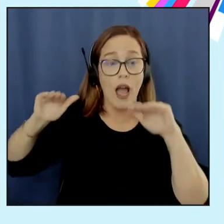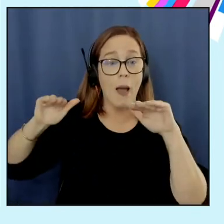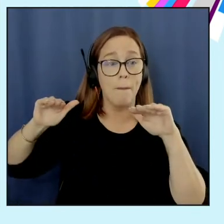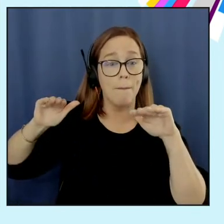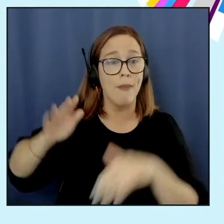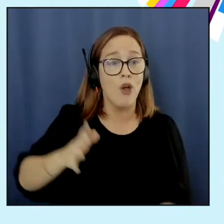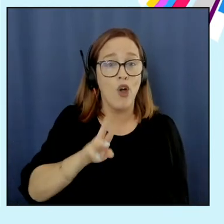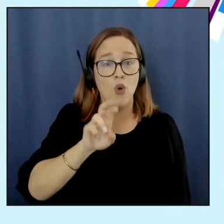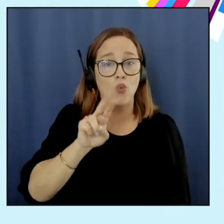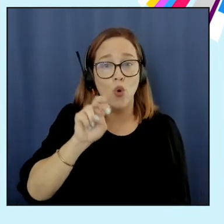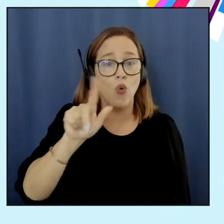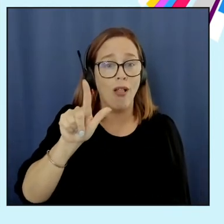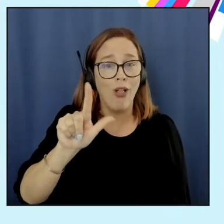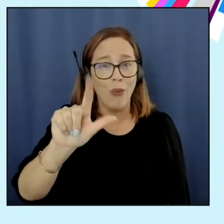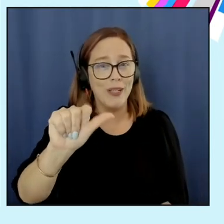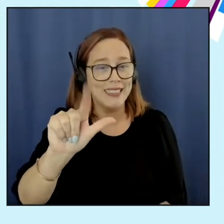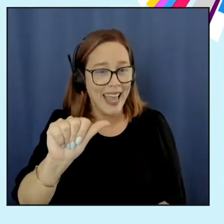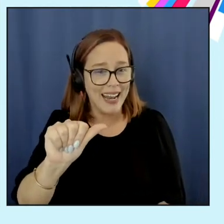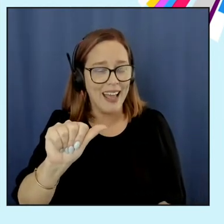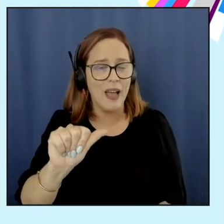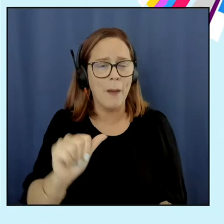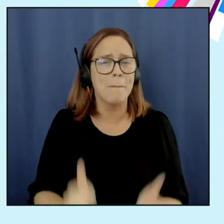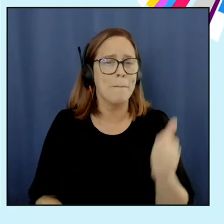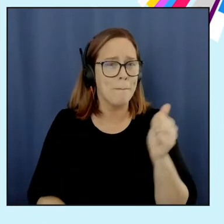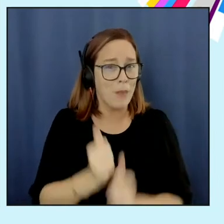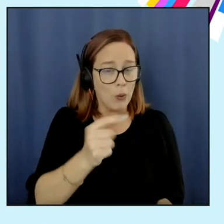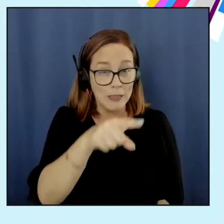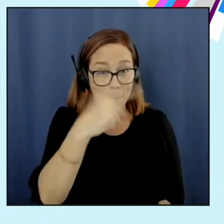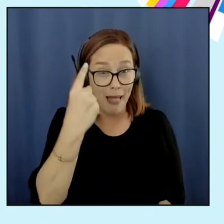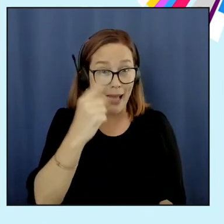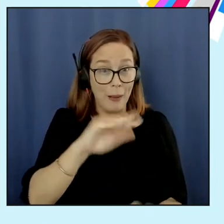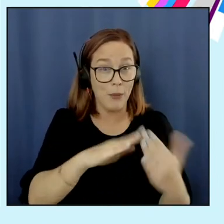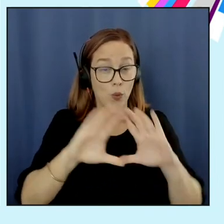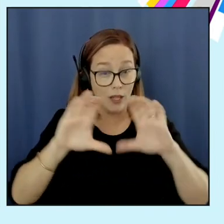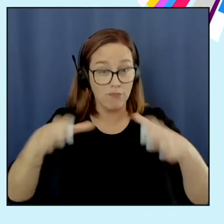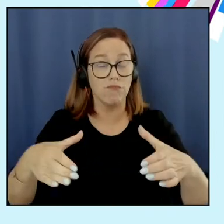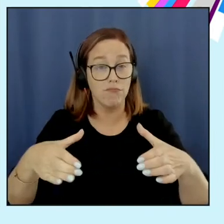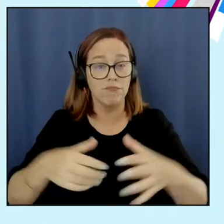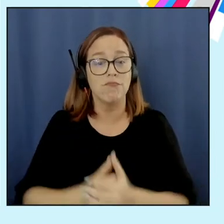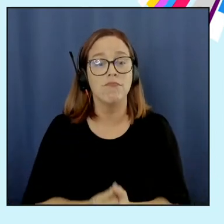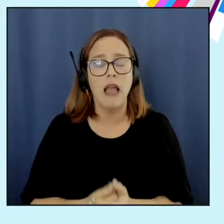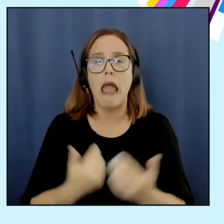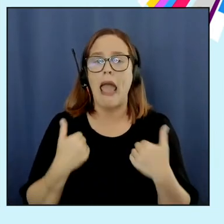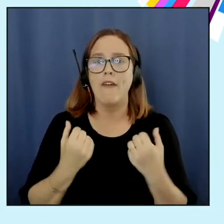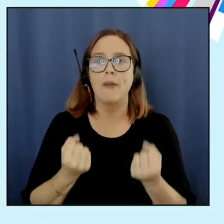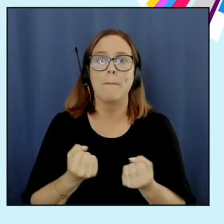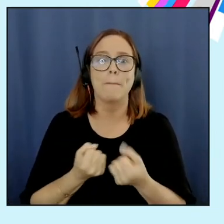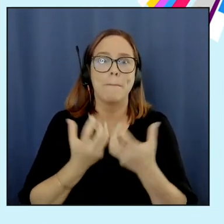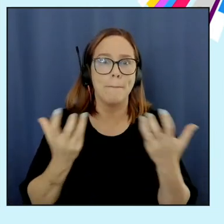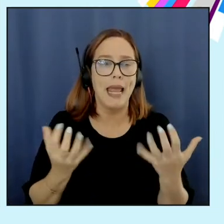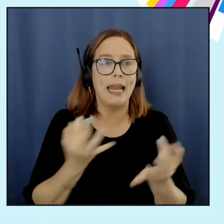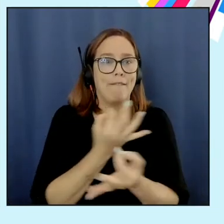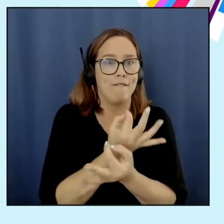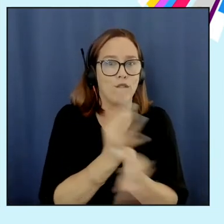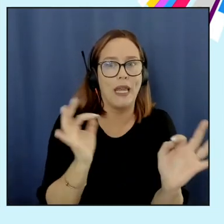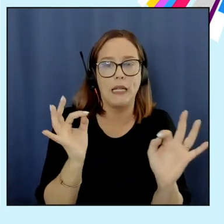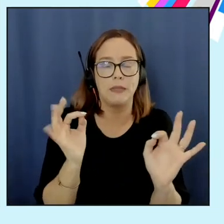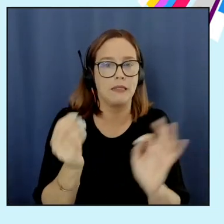Louisiana, in a predominantly Black community, there were so many freedoms denied to